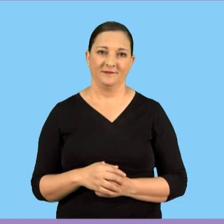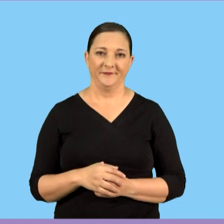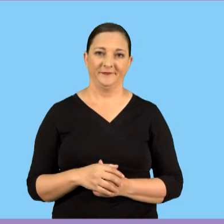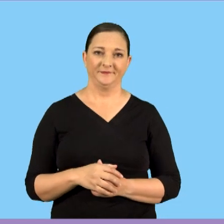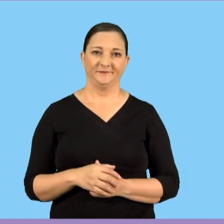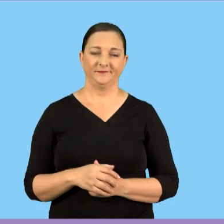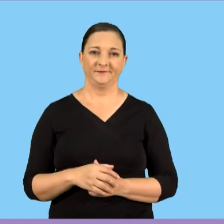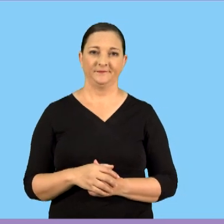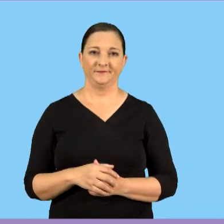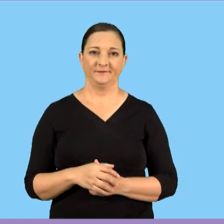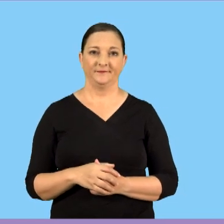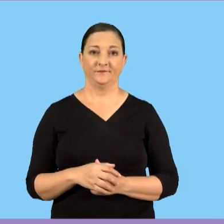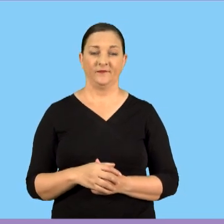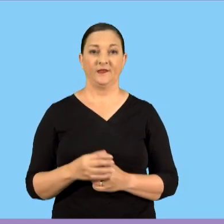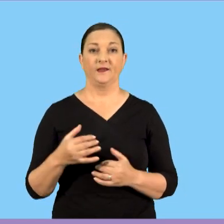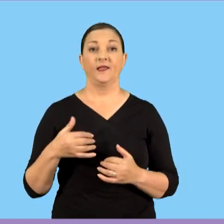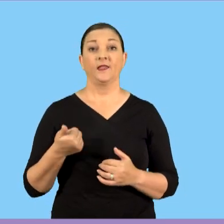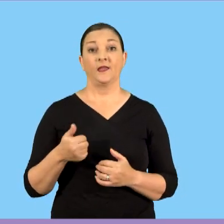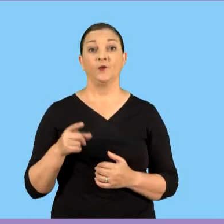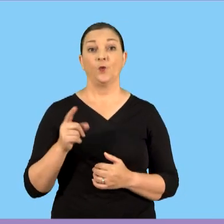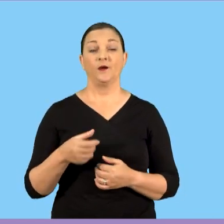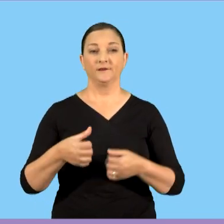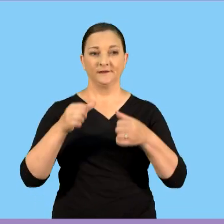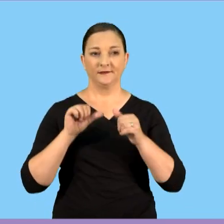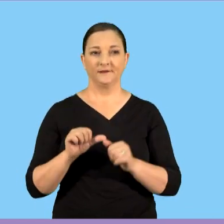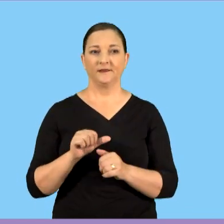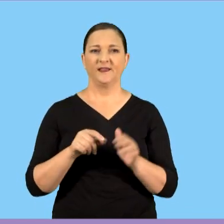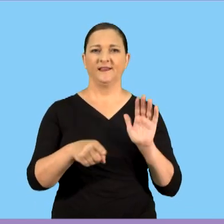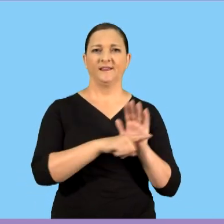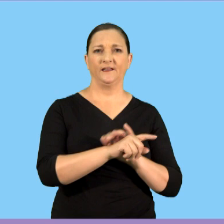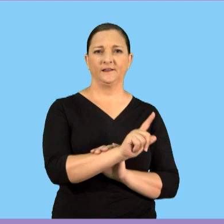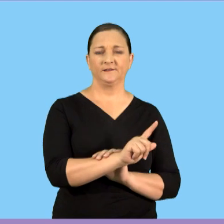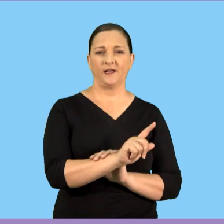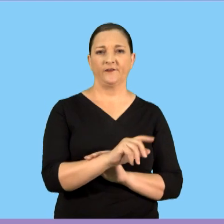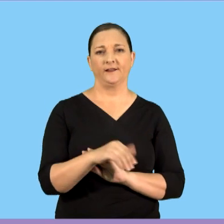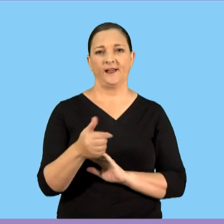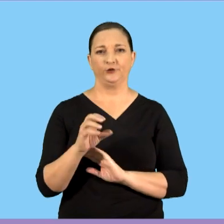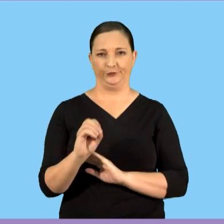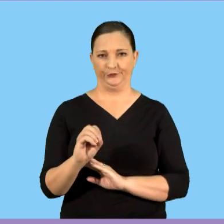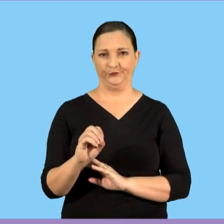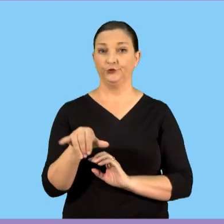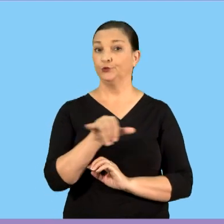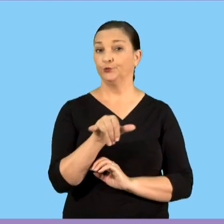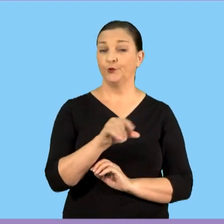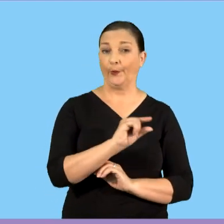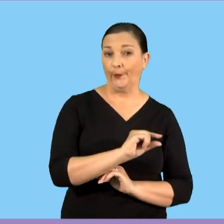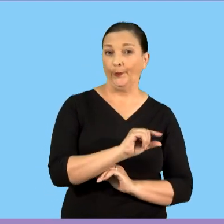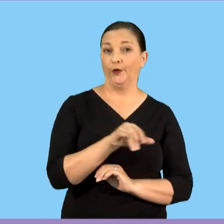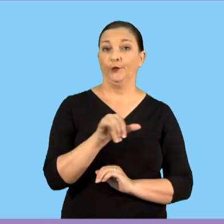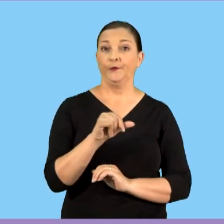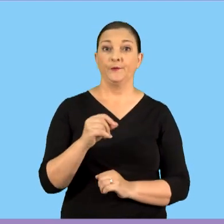this actually means that they are equal. Then we have a negative 7 and a